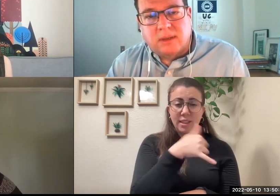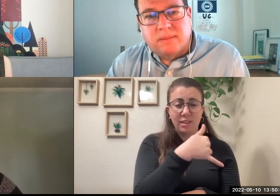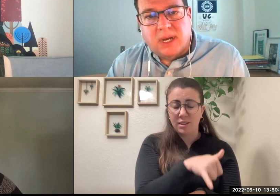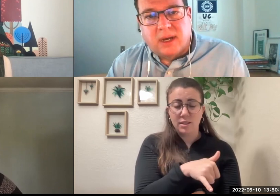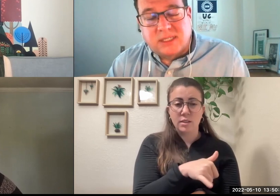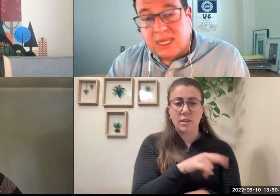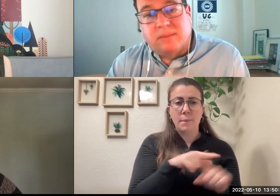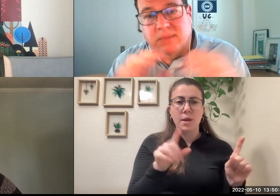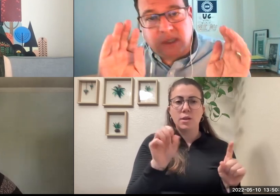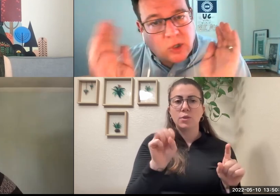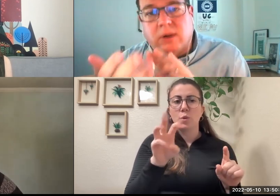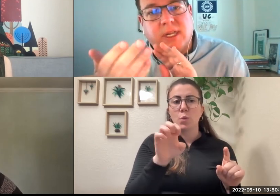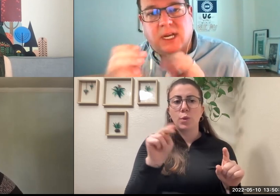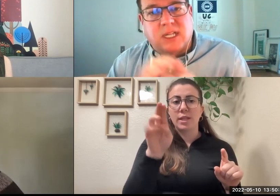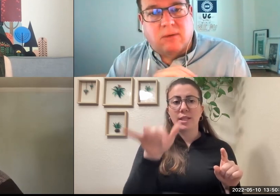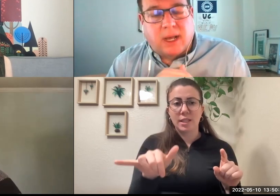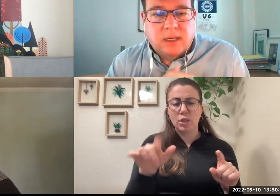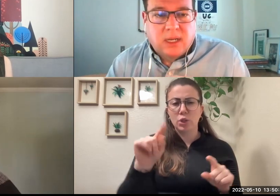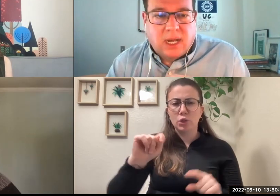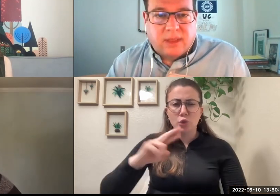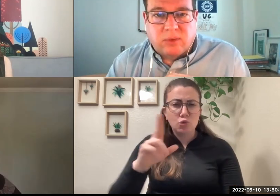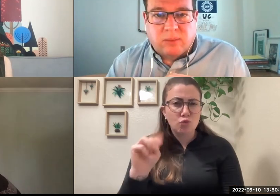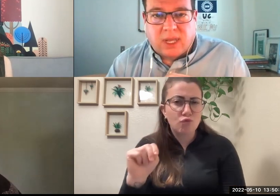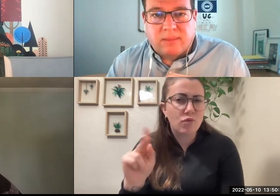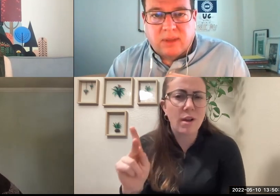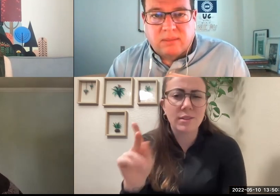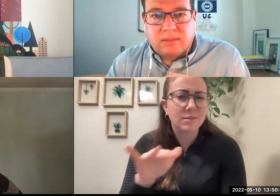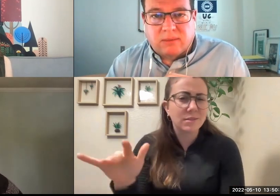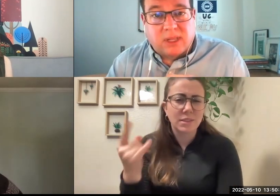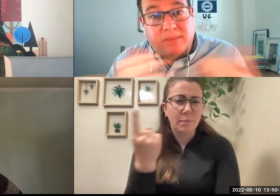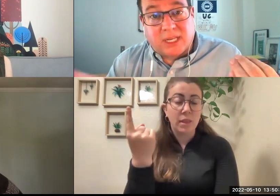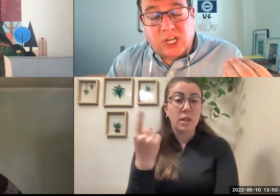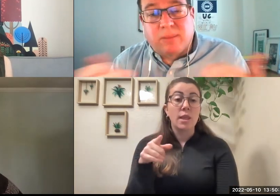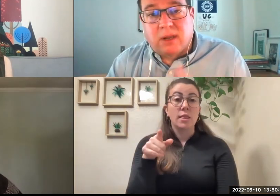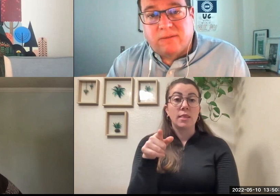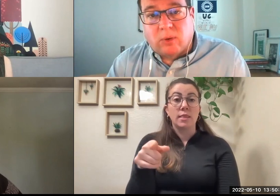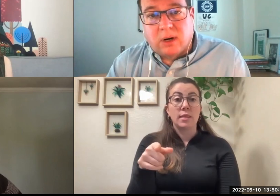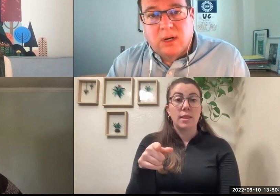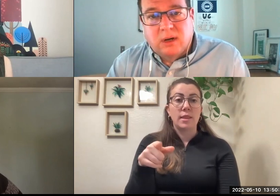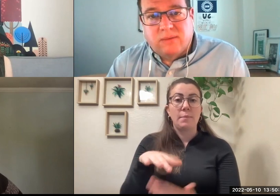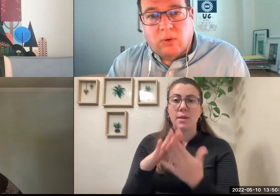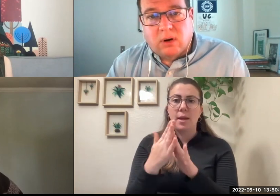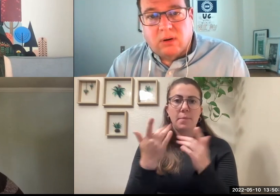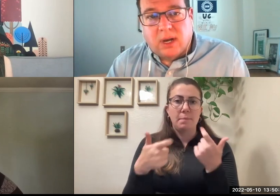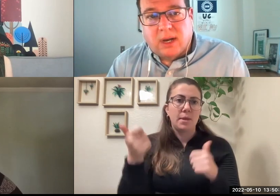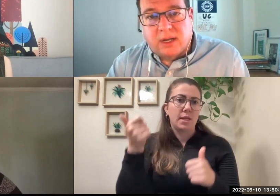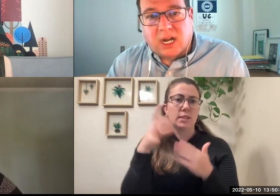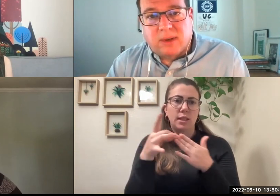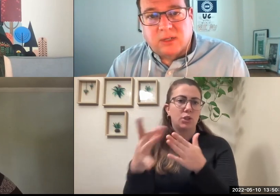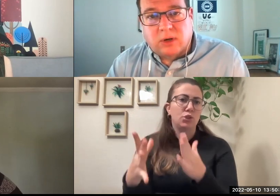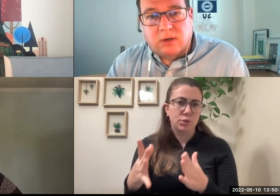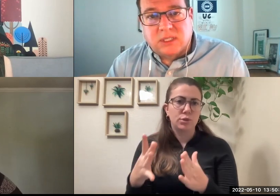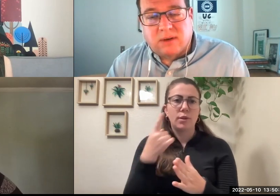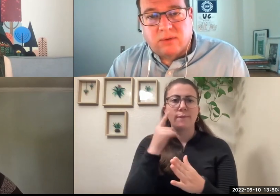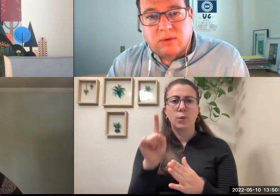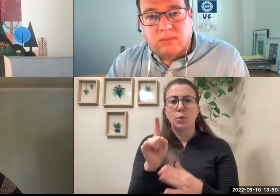Trumka team totally changed that around. And the labor movement became the biggest champion for for